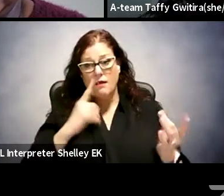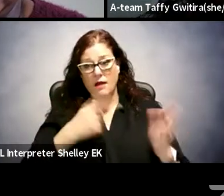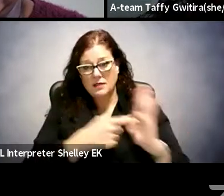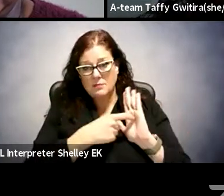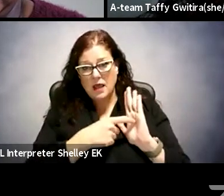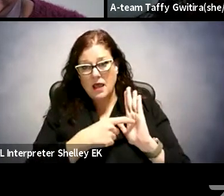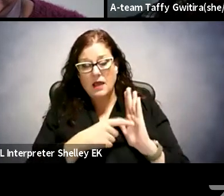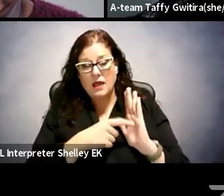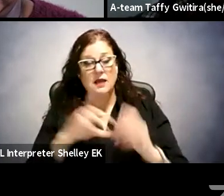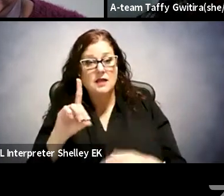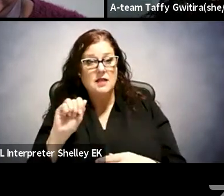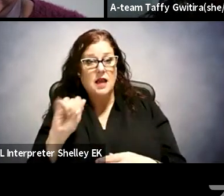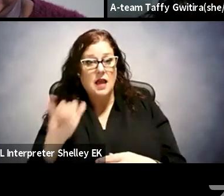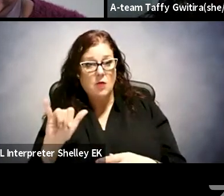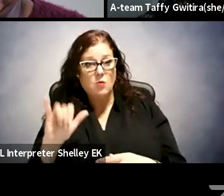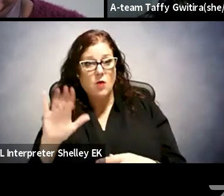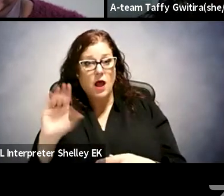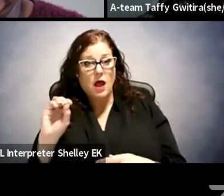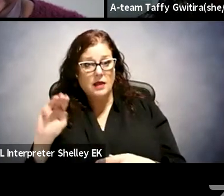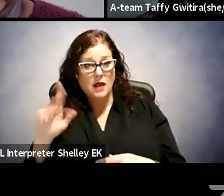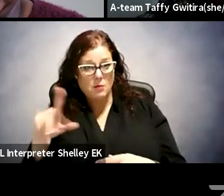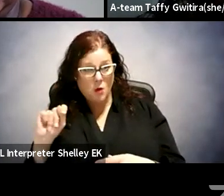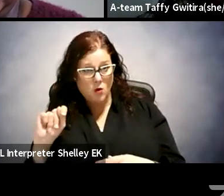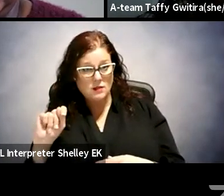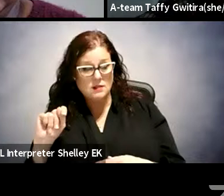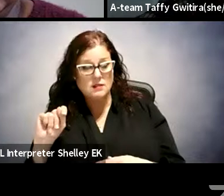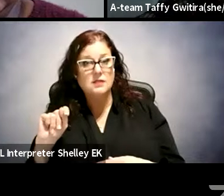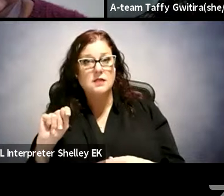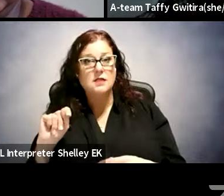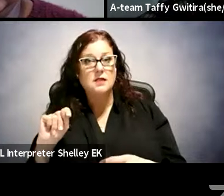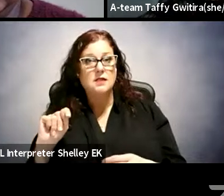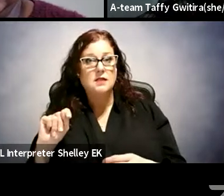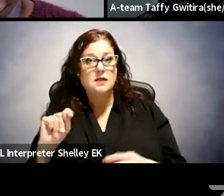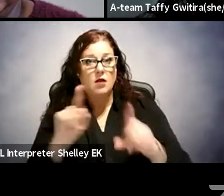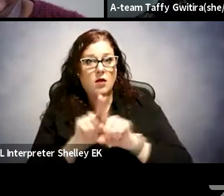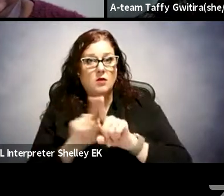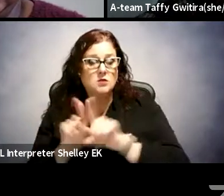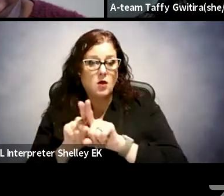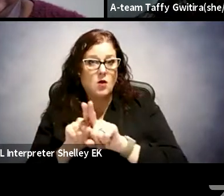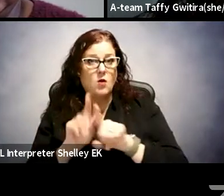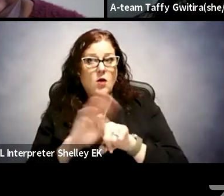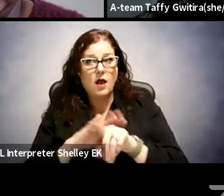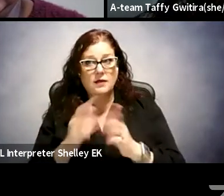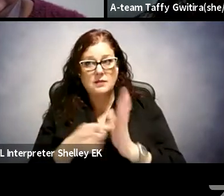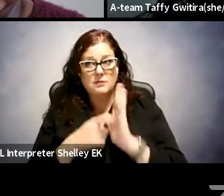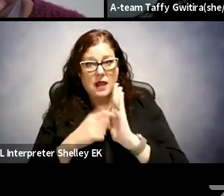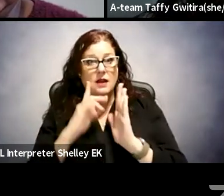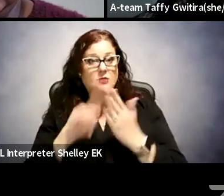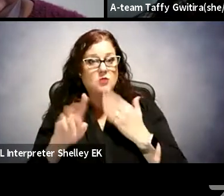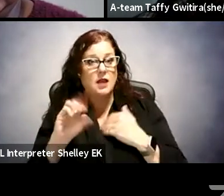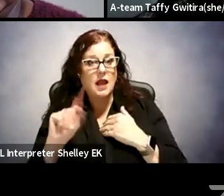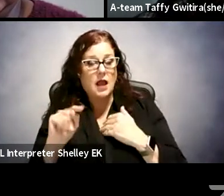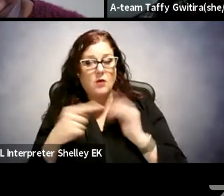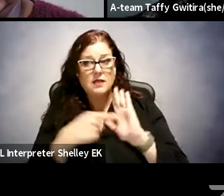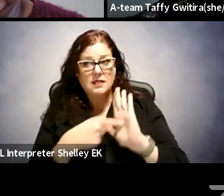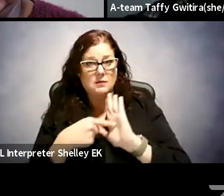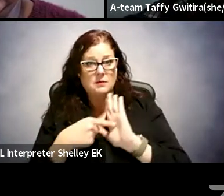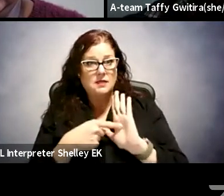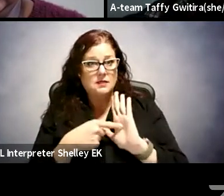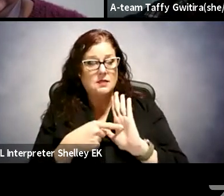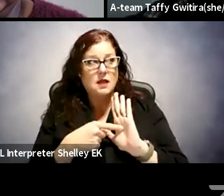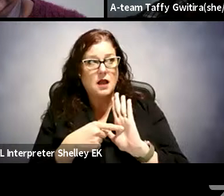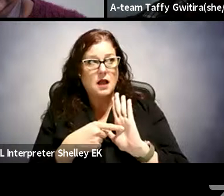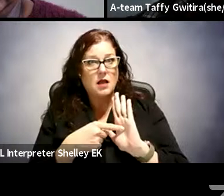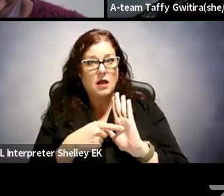The DIY compost is also on demand, and check out the exhibit,